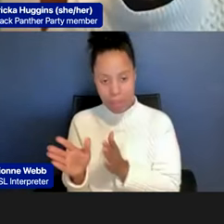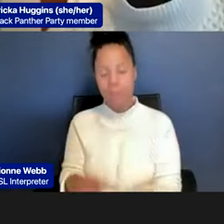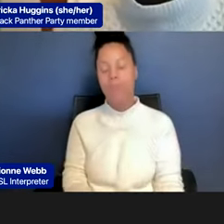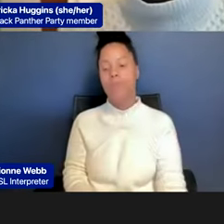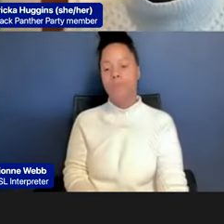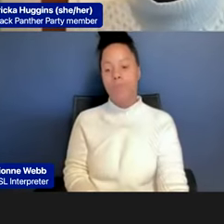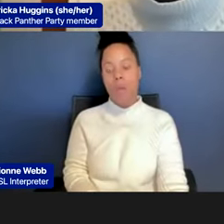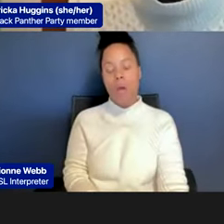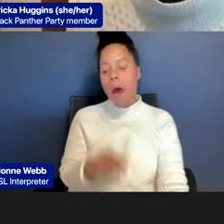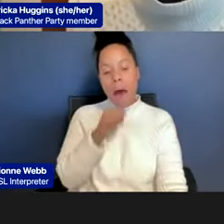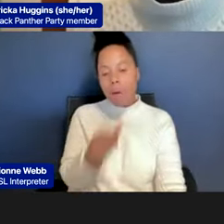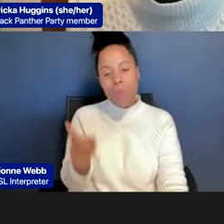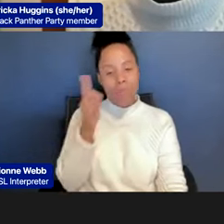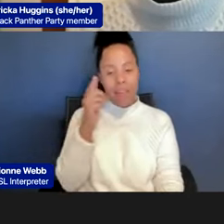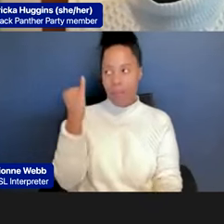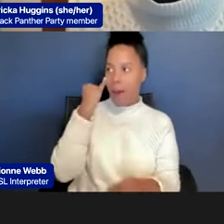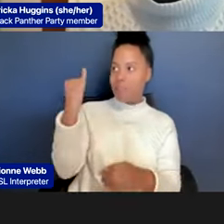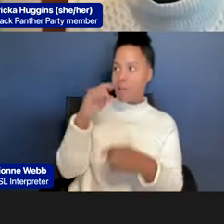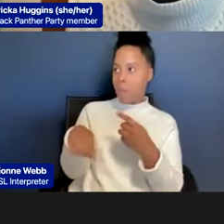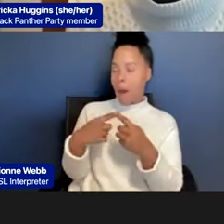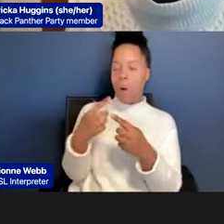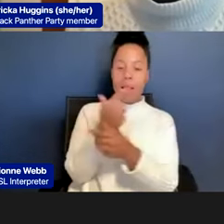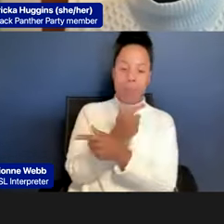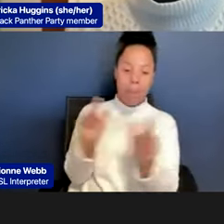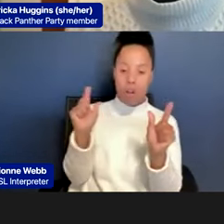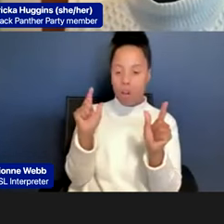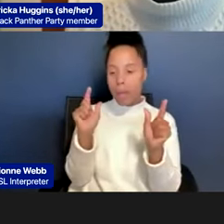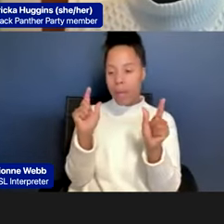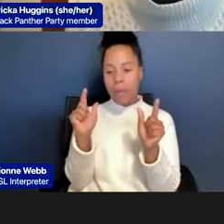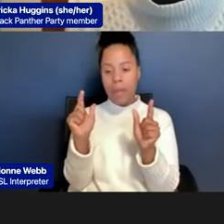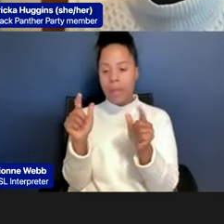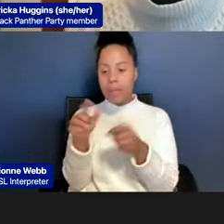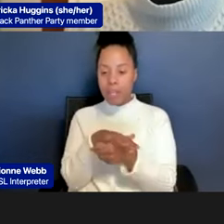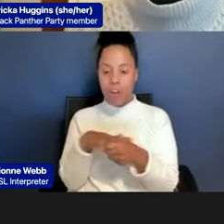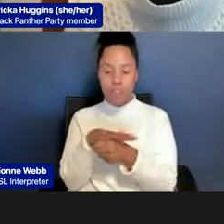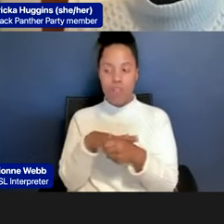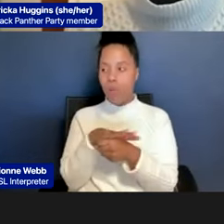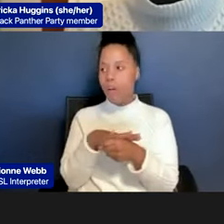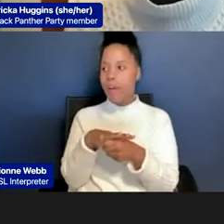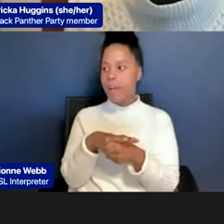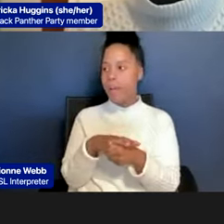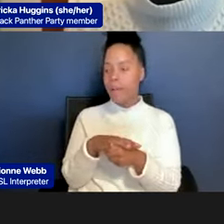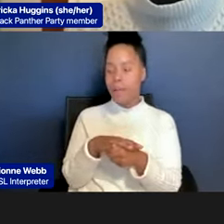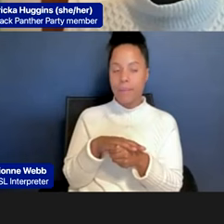of liberated territory is one that comes without a lot of